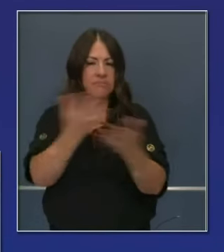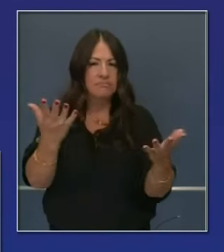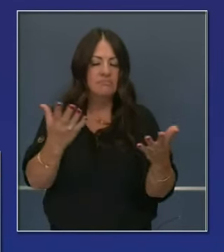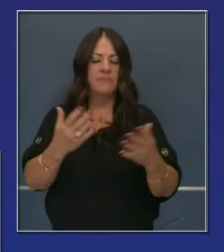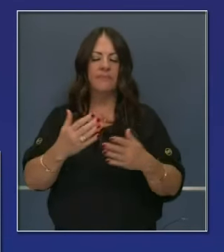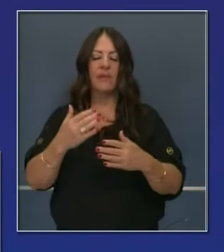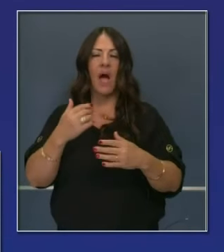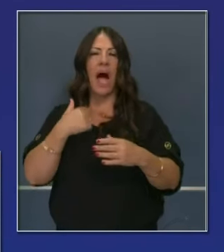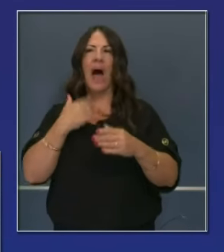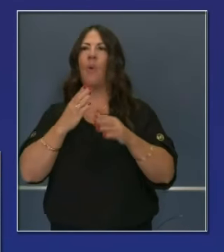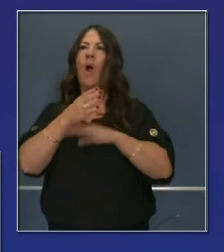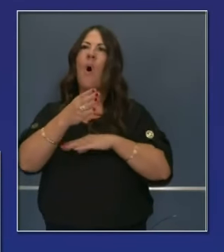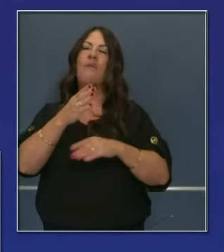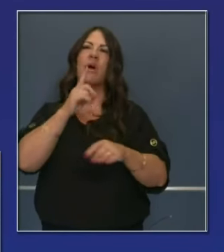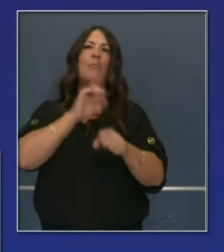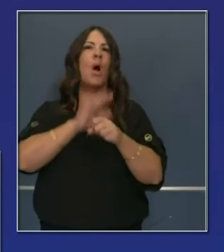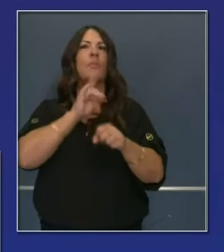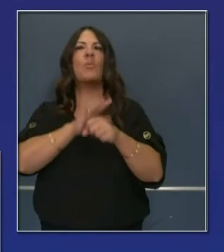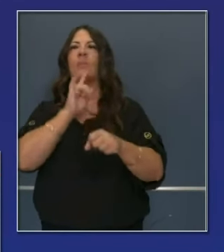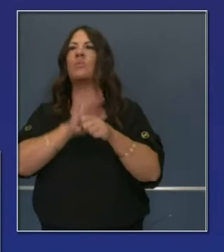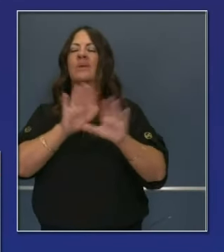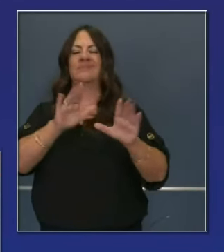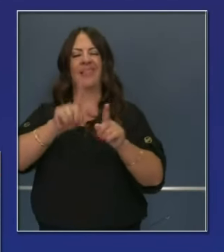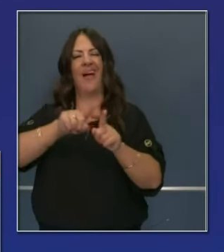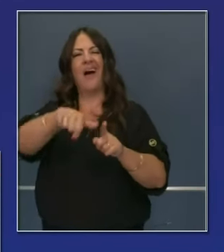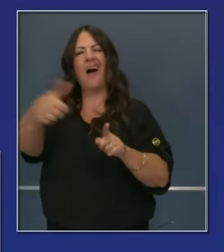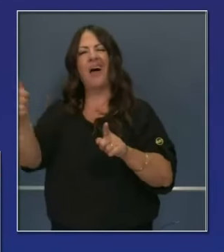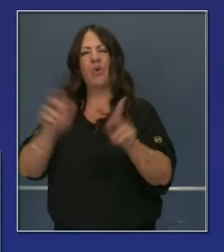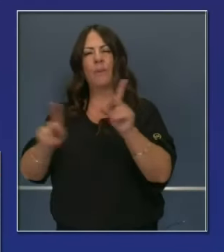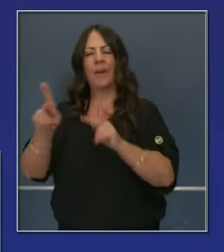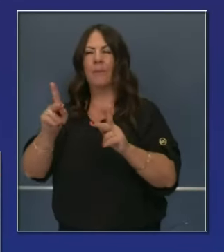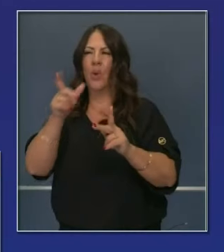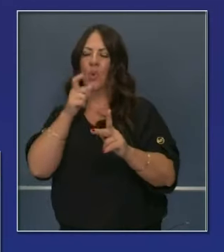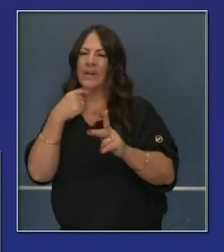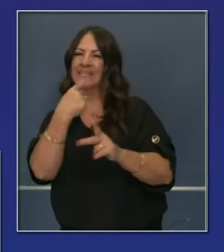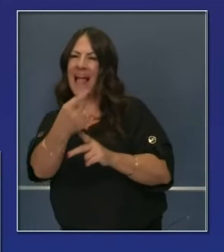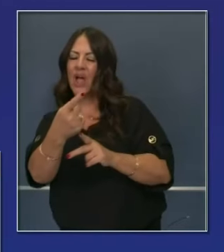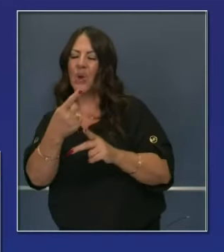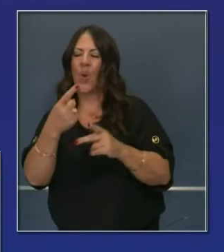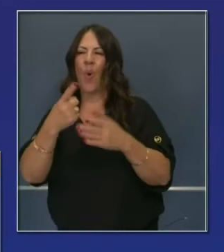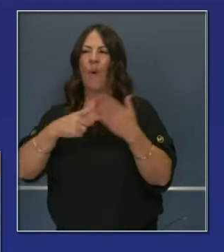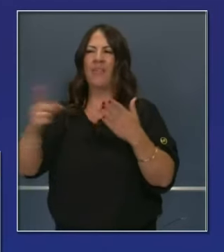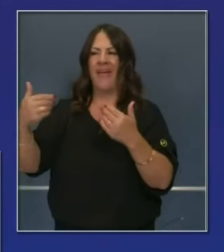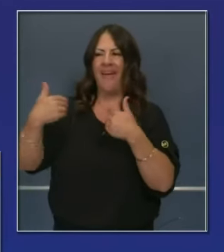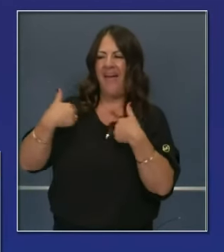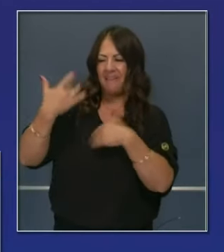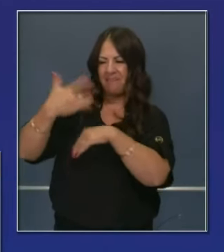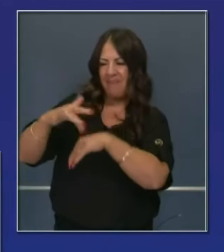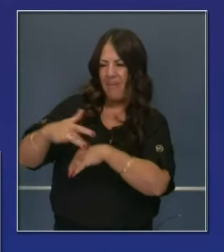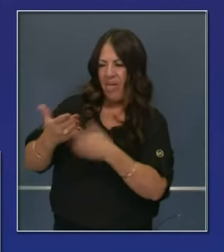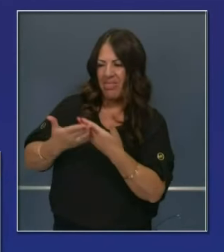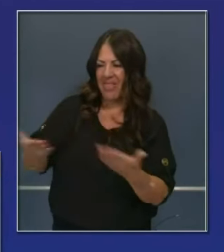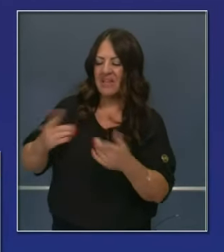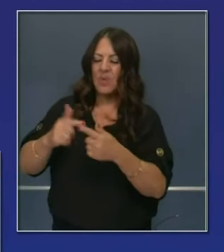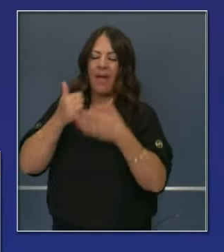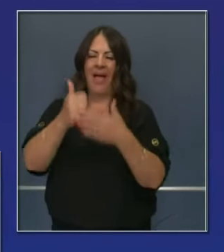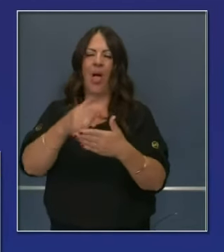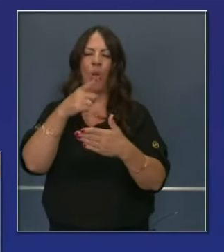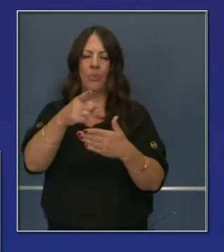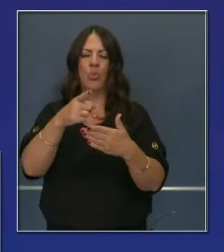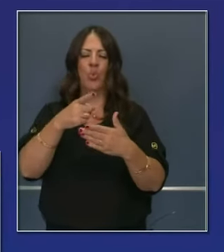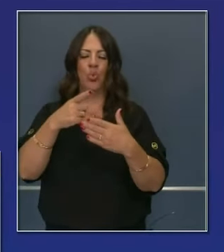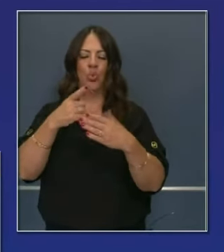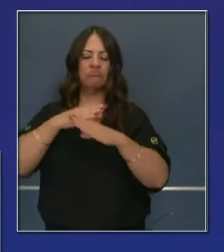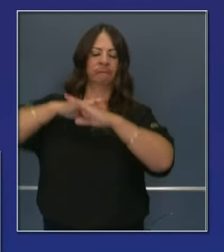few elected officials that have been on the therapeutic side. We've been a little more cautious, but I think it would be good to highlight you on some of